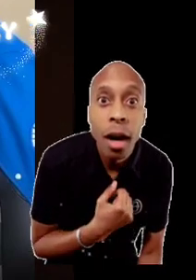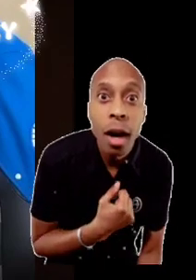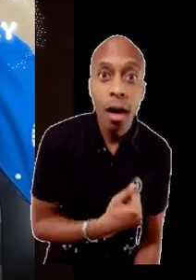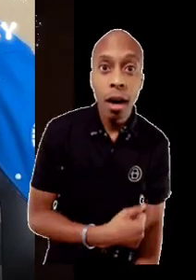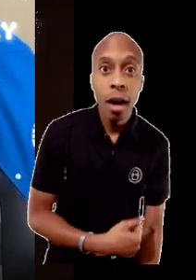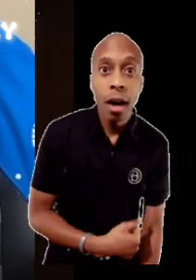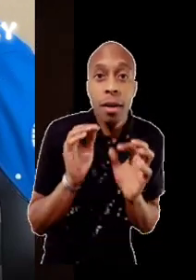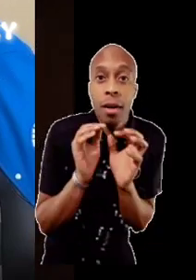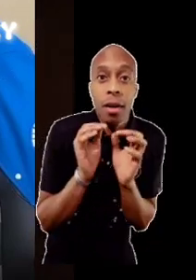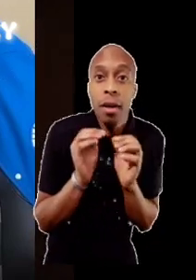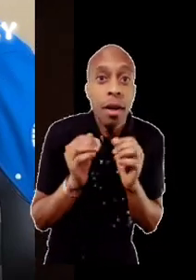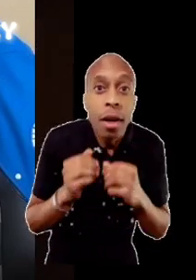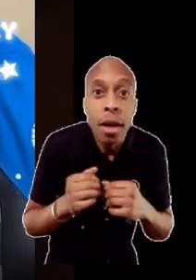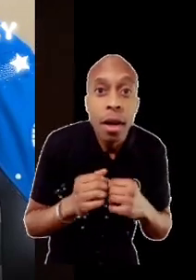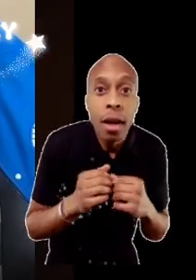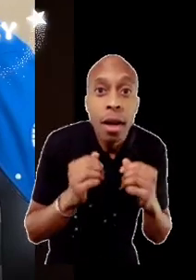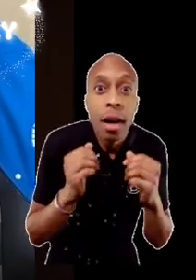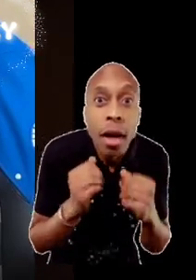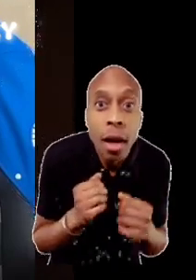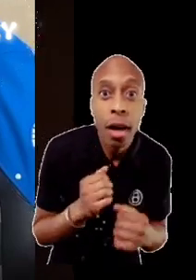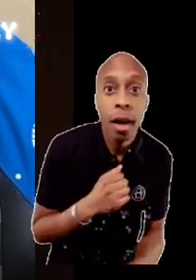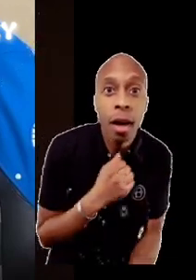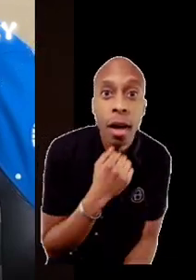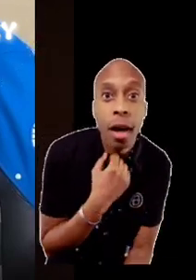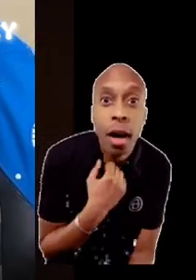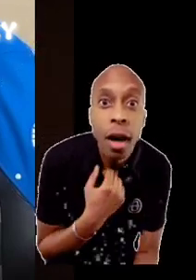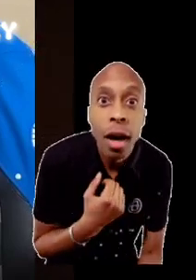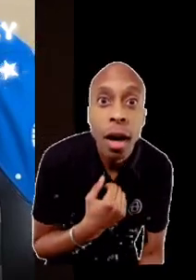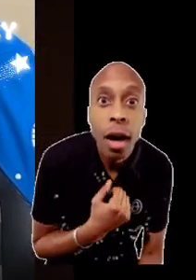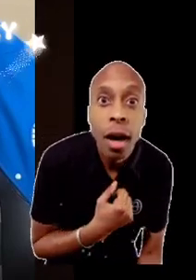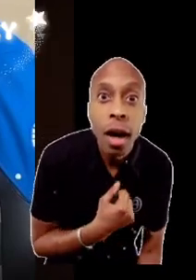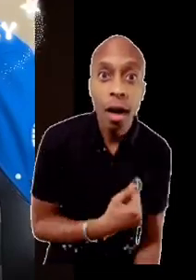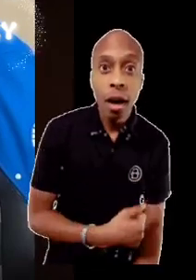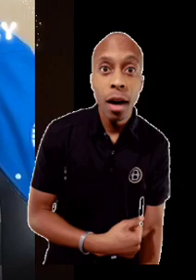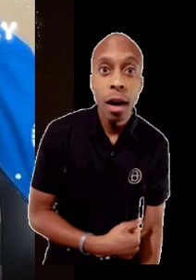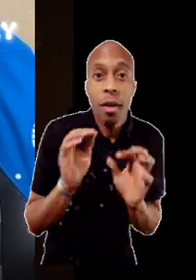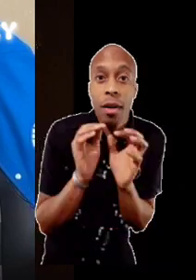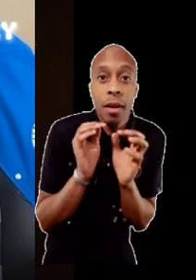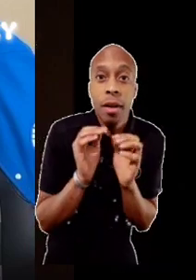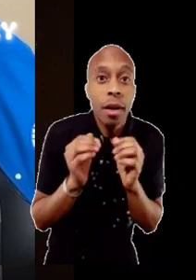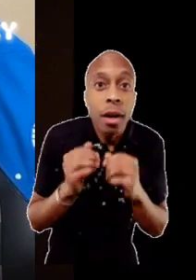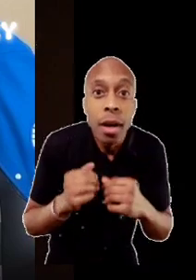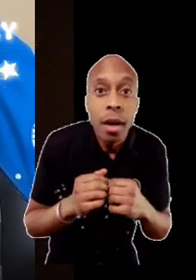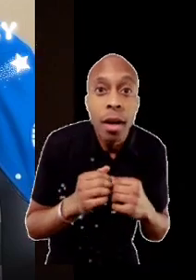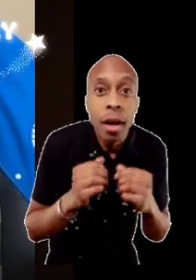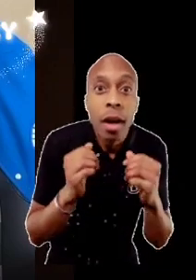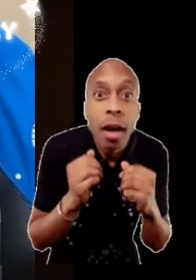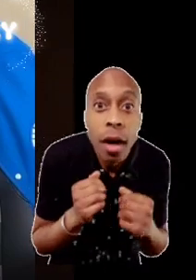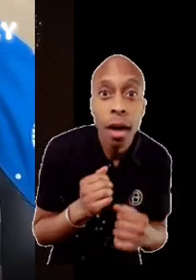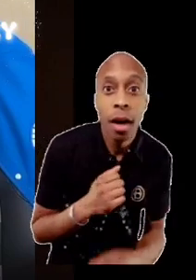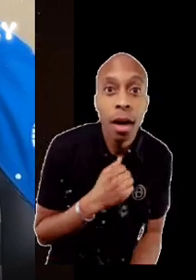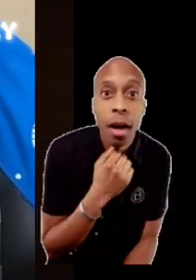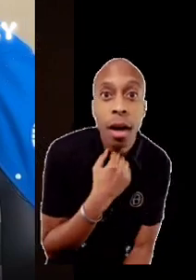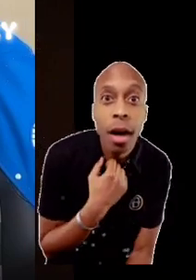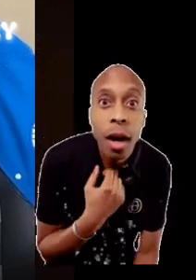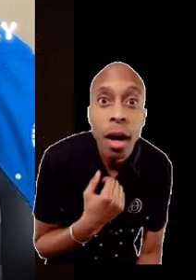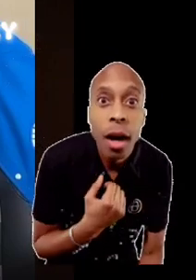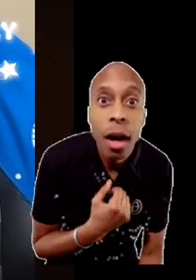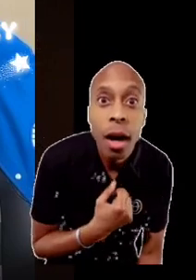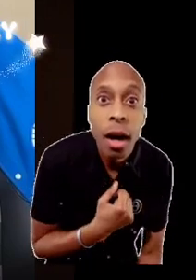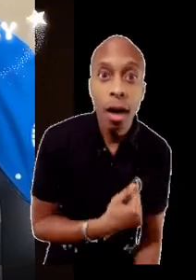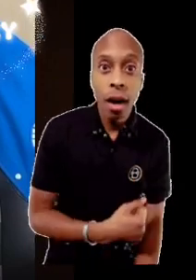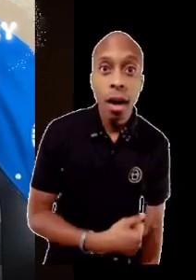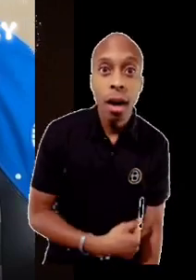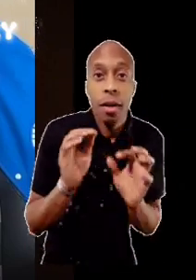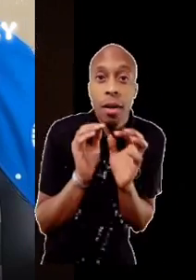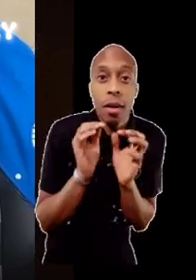them sit down and so Lord Jesus. Me name. But they never call it. Don't call it. Me don't